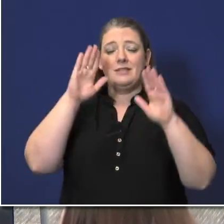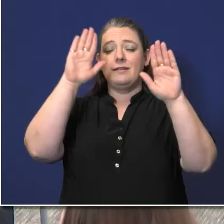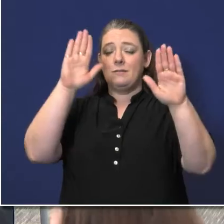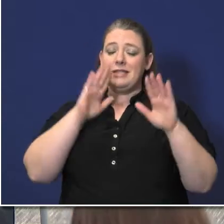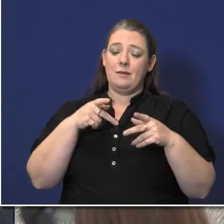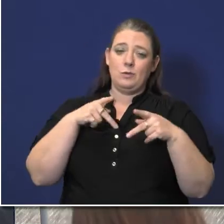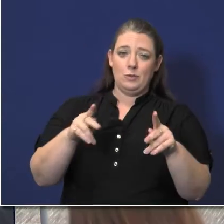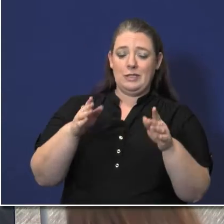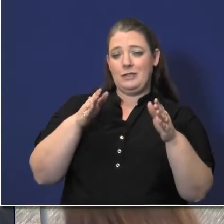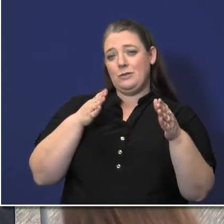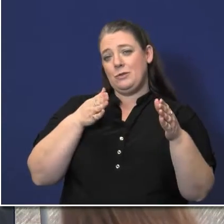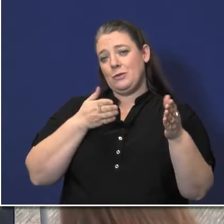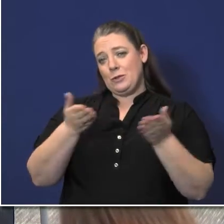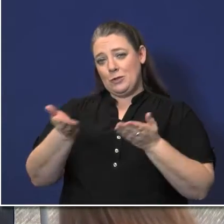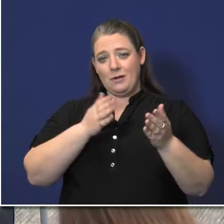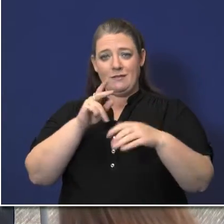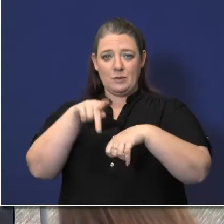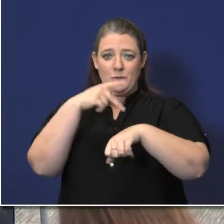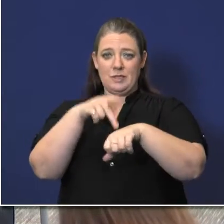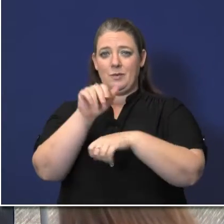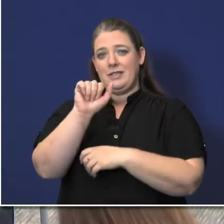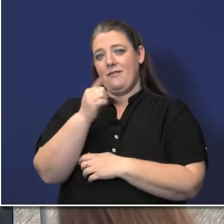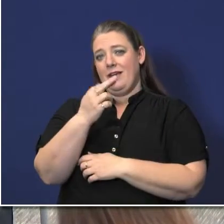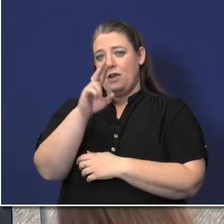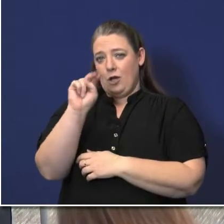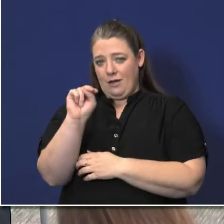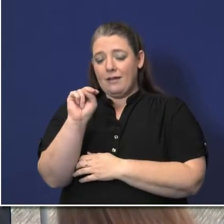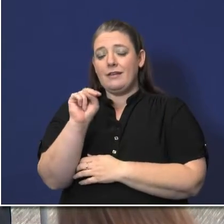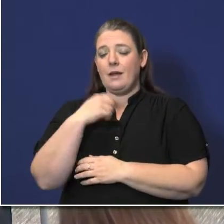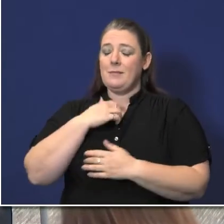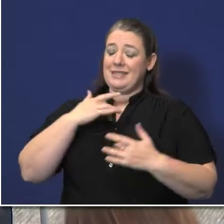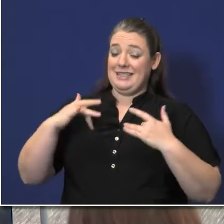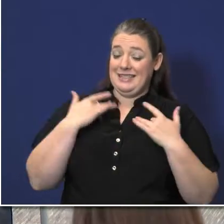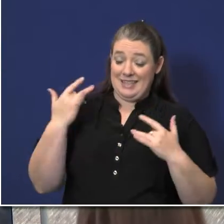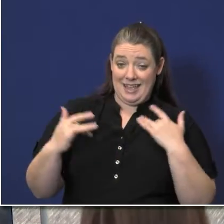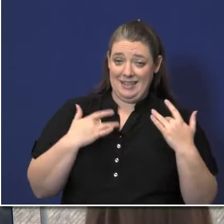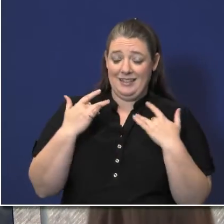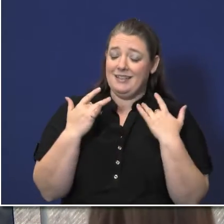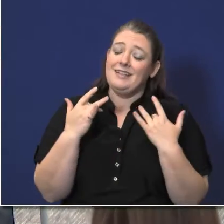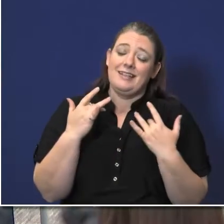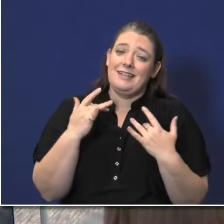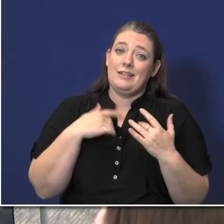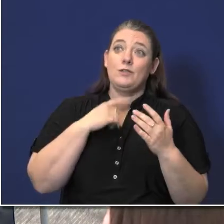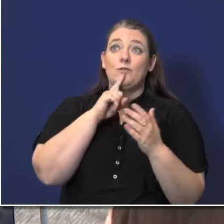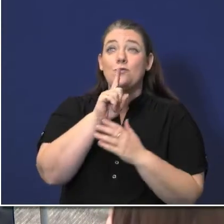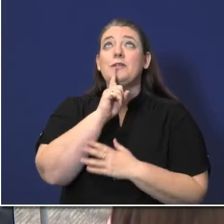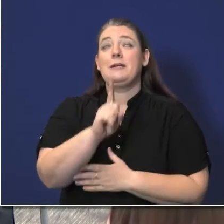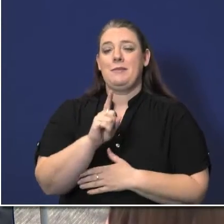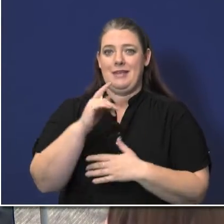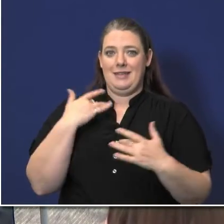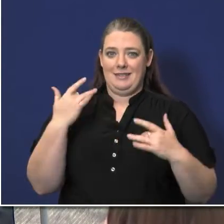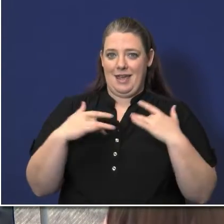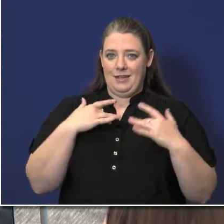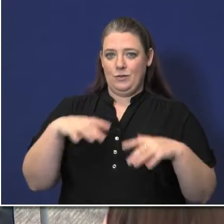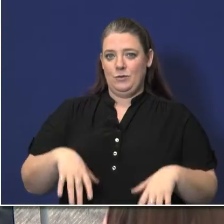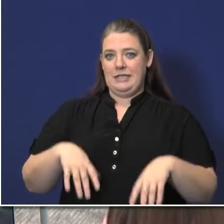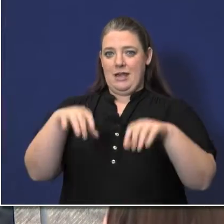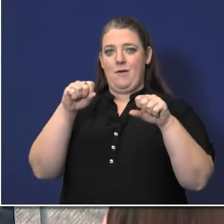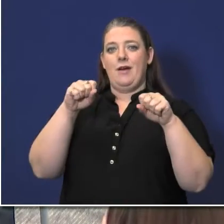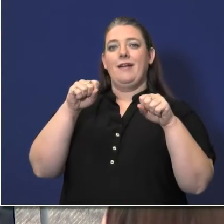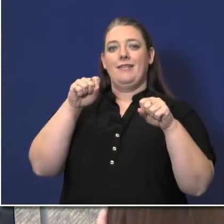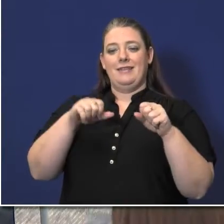to serve as principal of Aragon Middle School. I'm excited, extremely excited, to take on